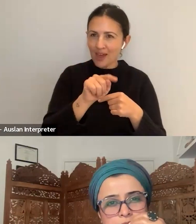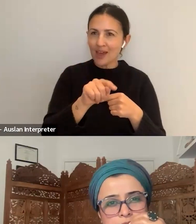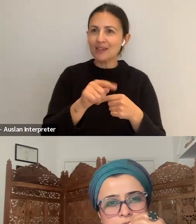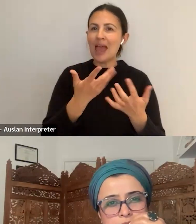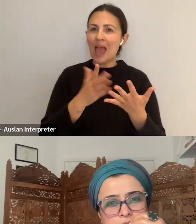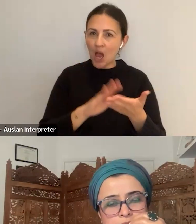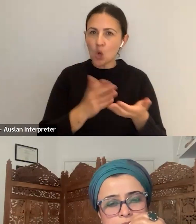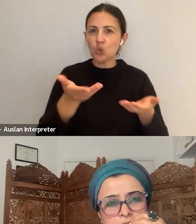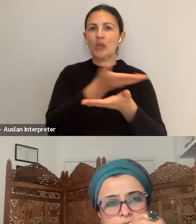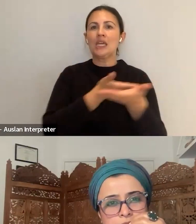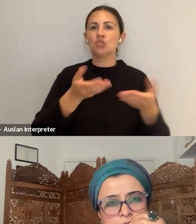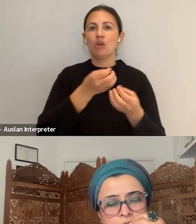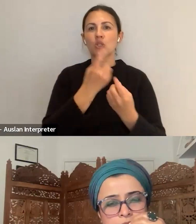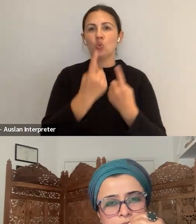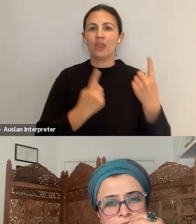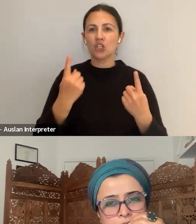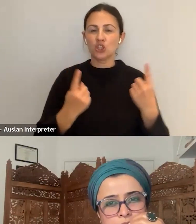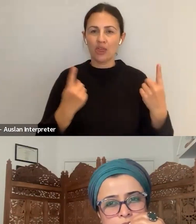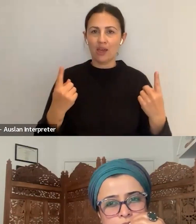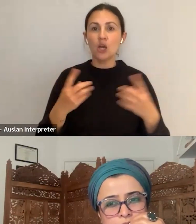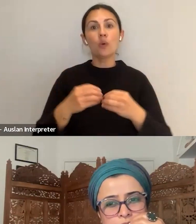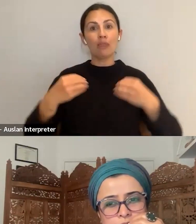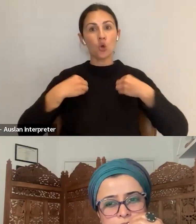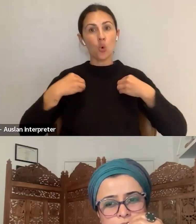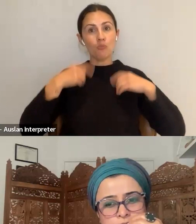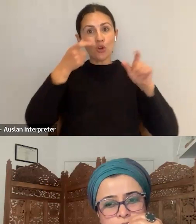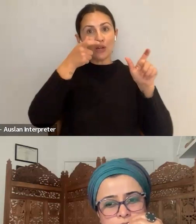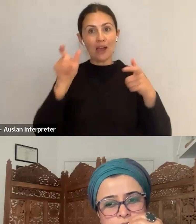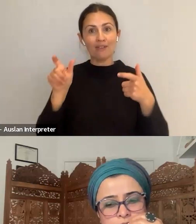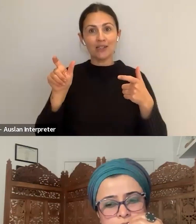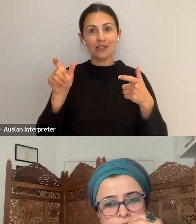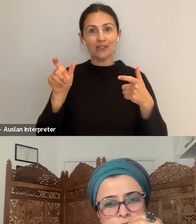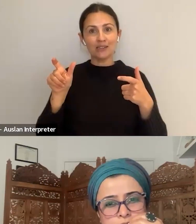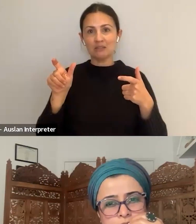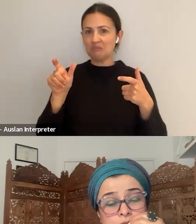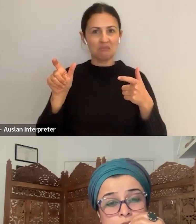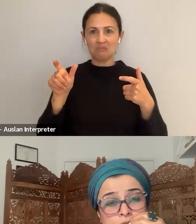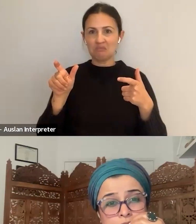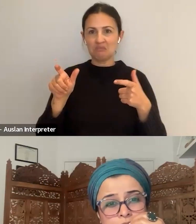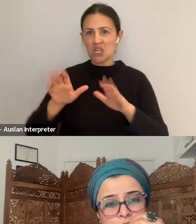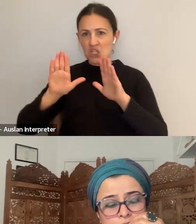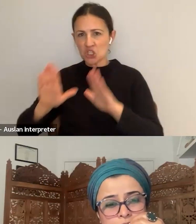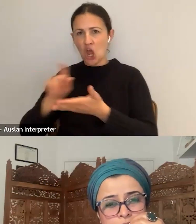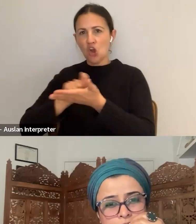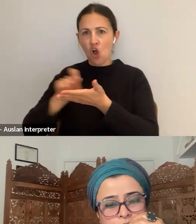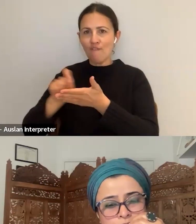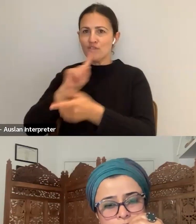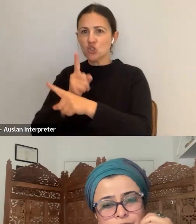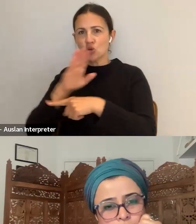another. And in corporate governance, that is absolutely not valued. And if in